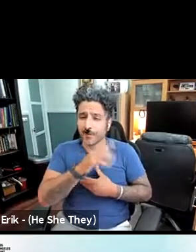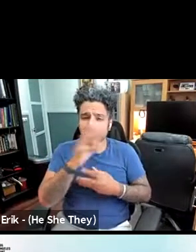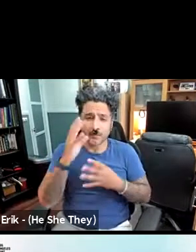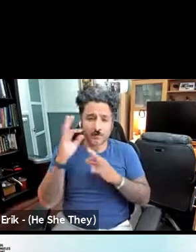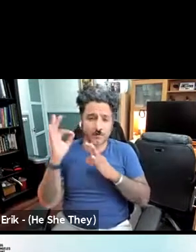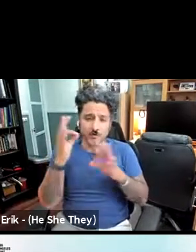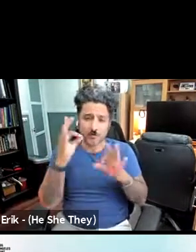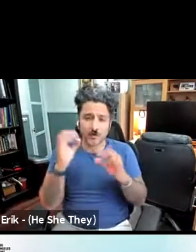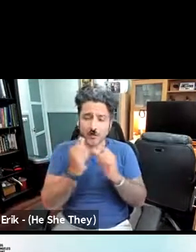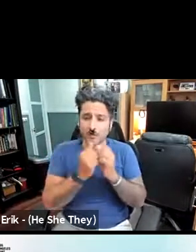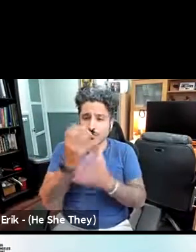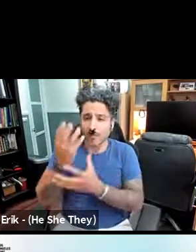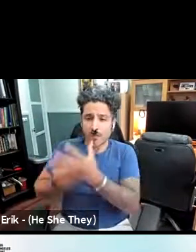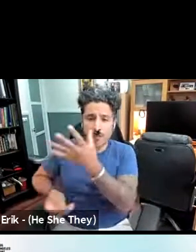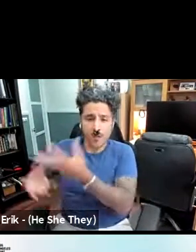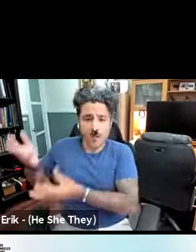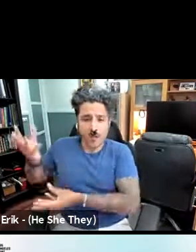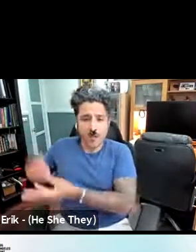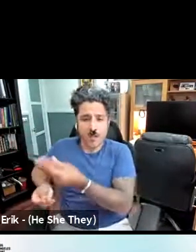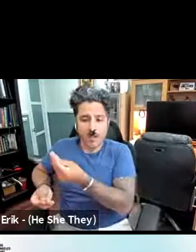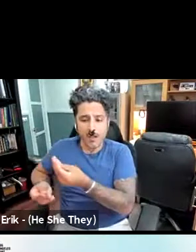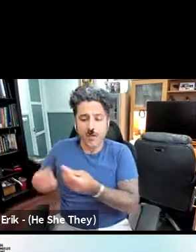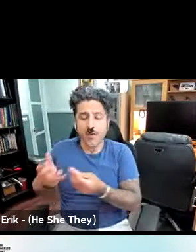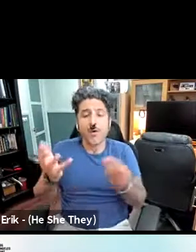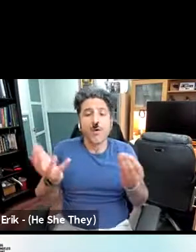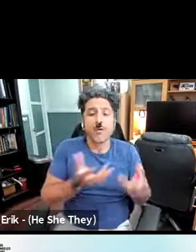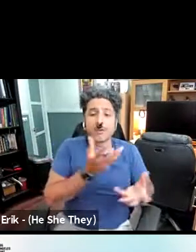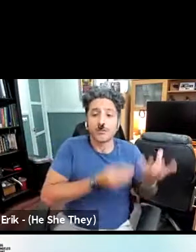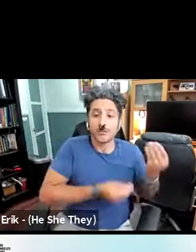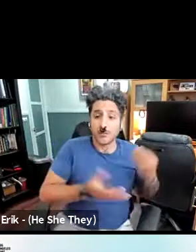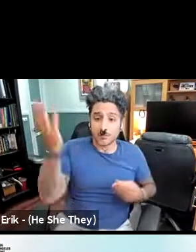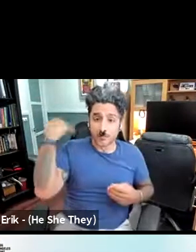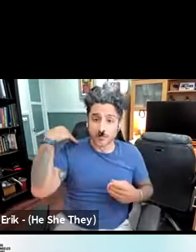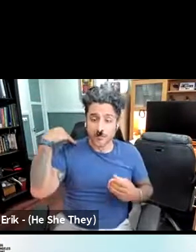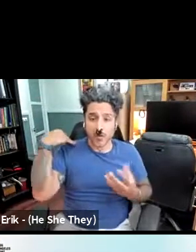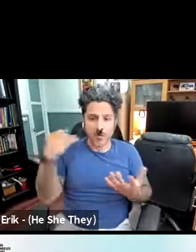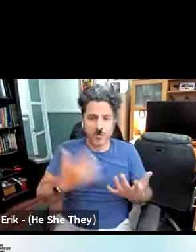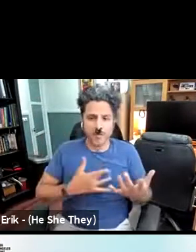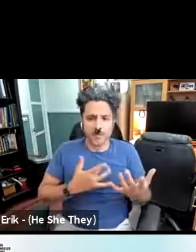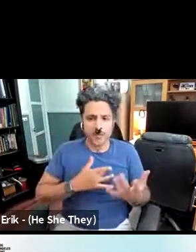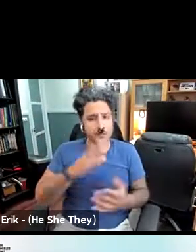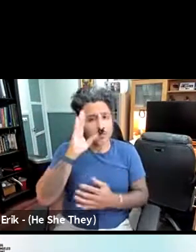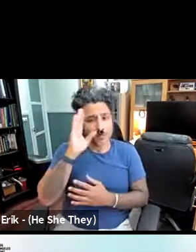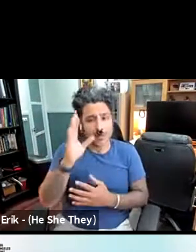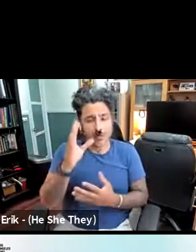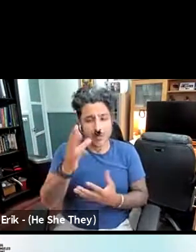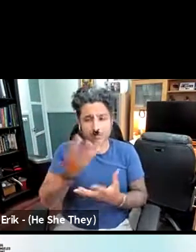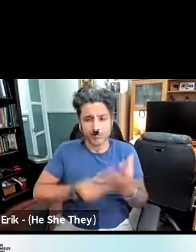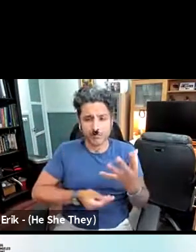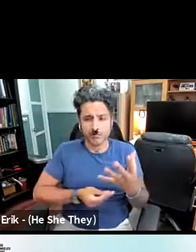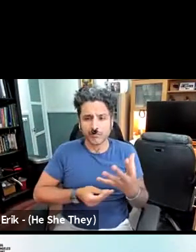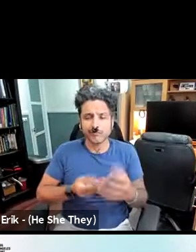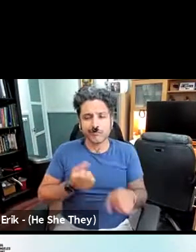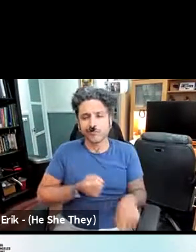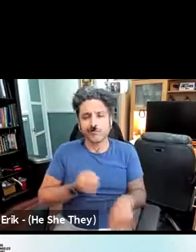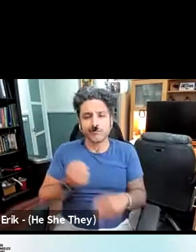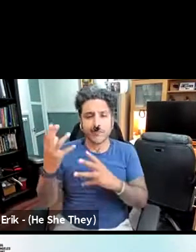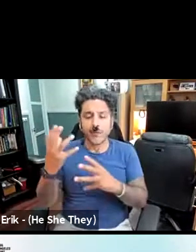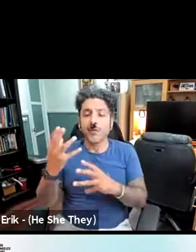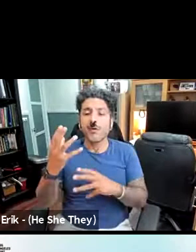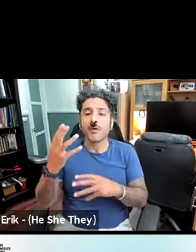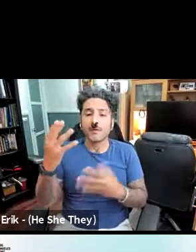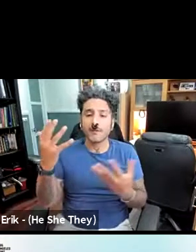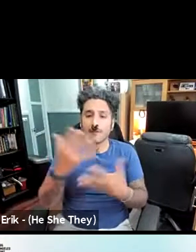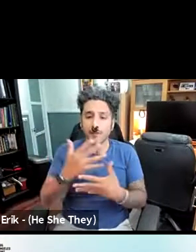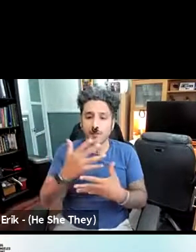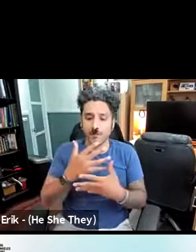what you've lost or what you lost in the past or what you feel you will lose. Lose the fear, because the moment